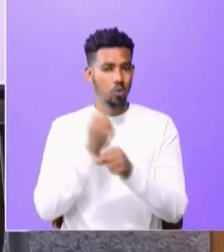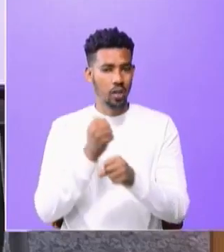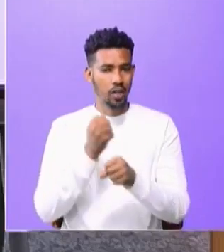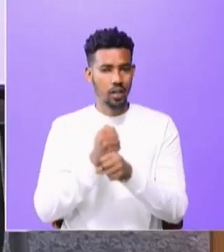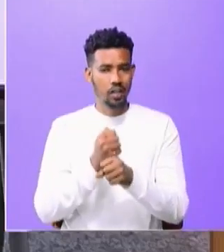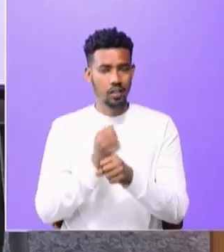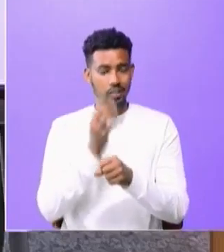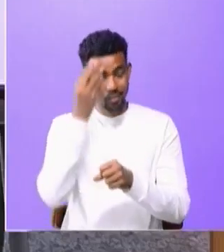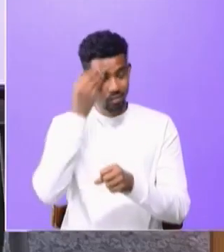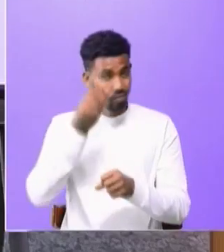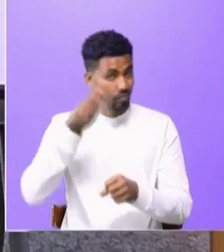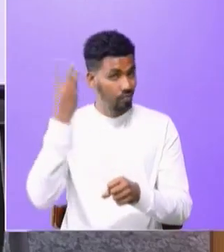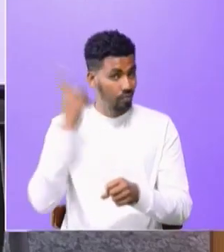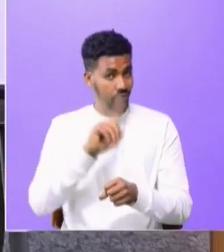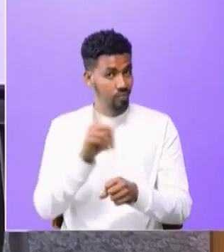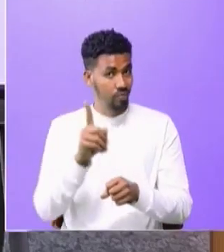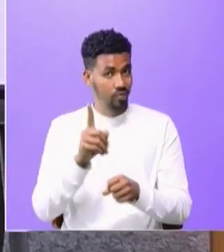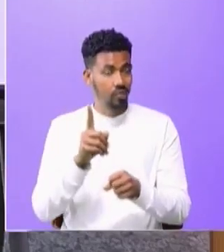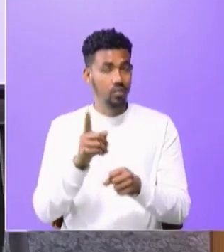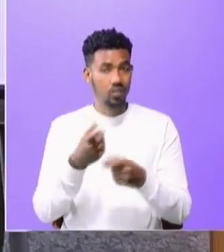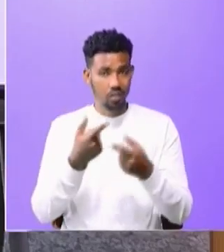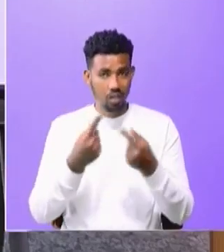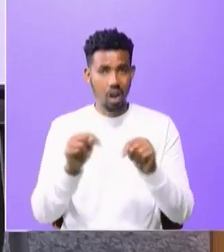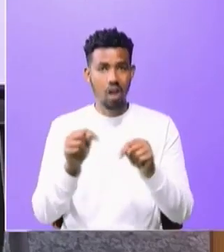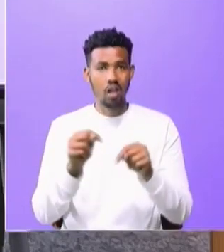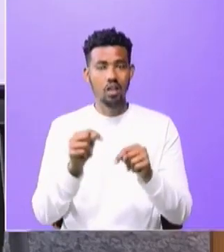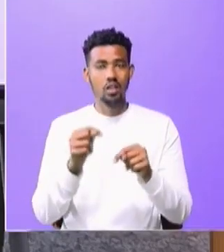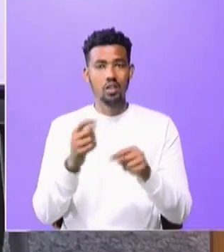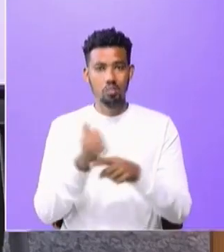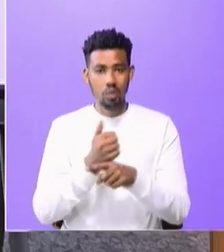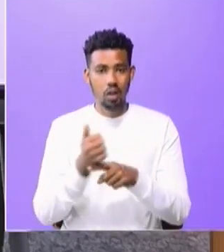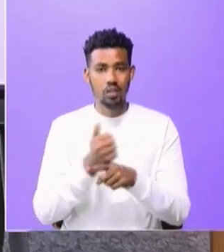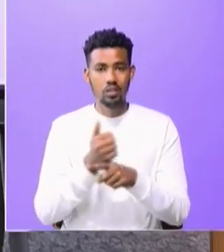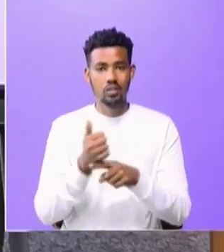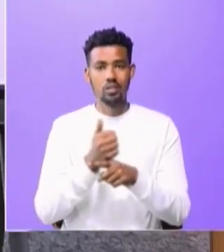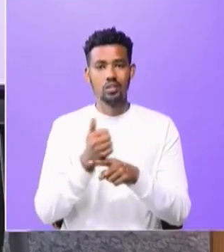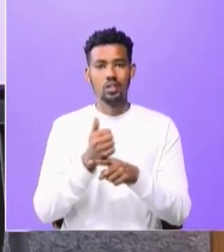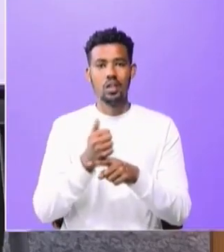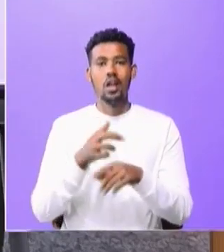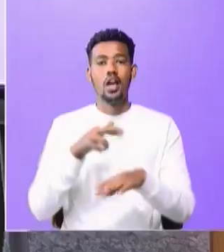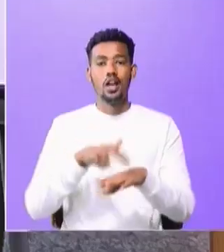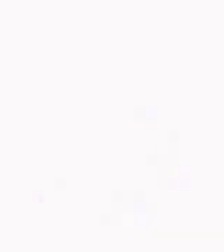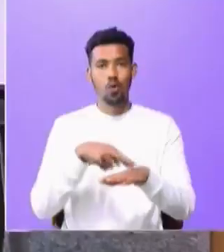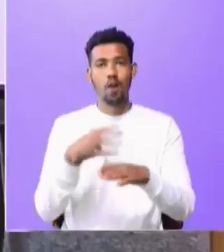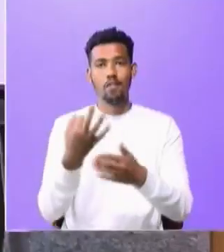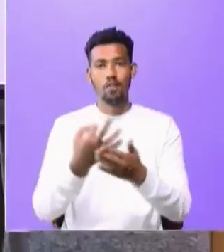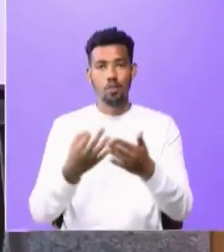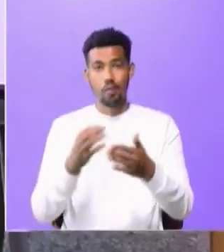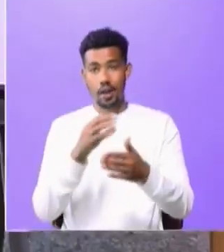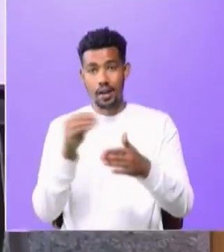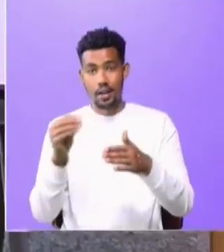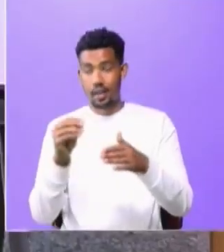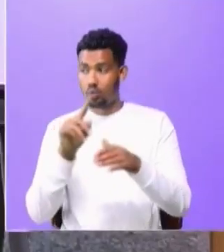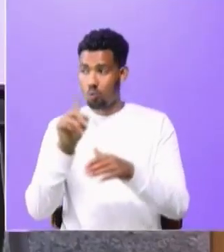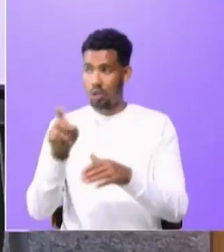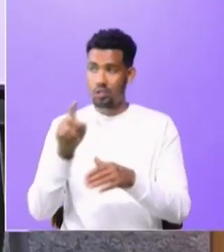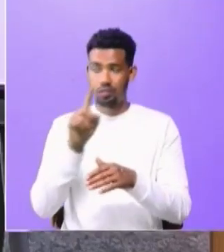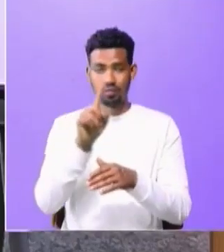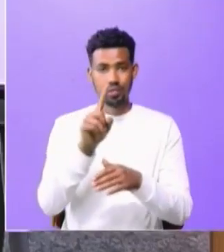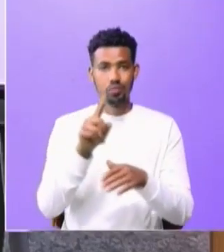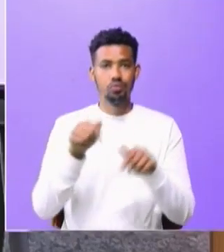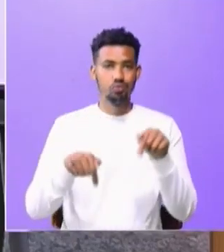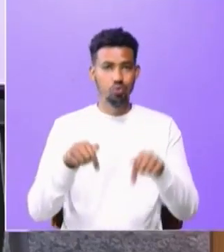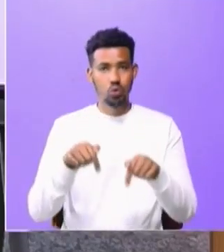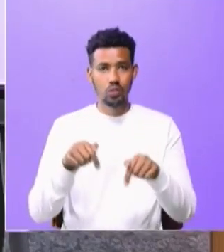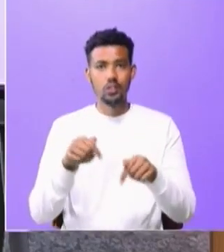and practice. Here is the instruction, circle only regular form. Here is the question. The first one,